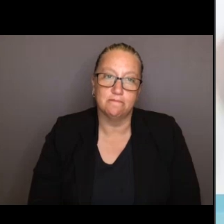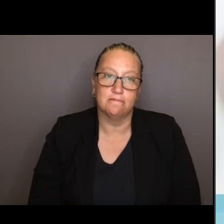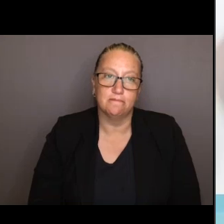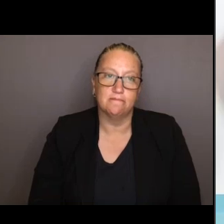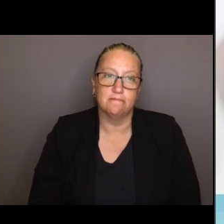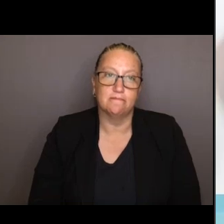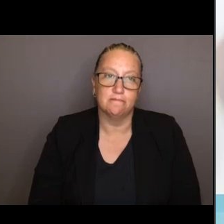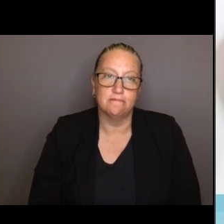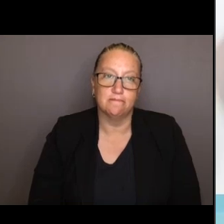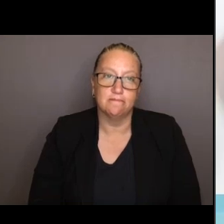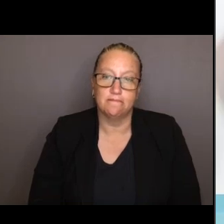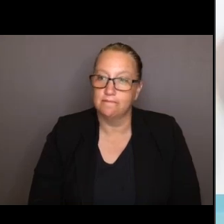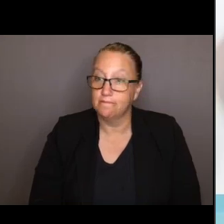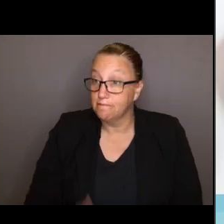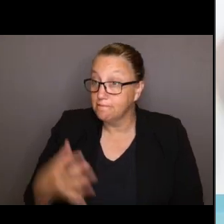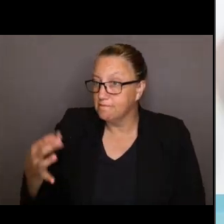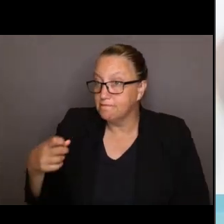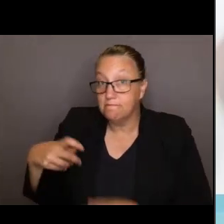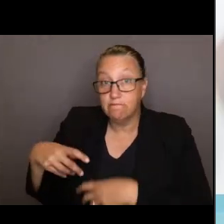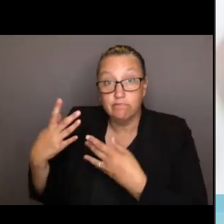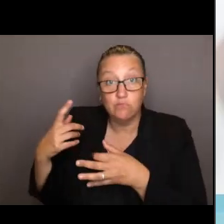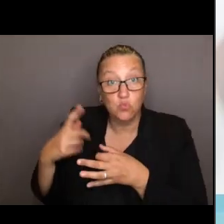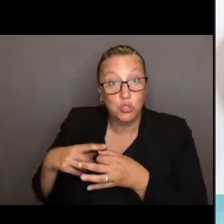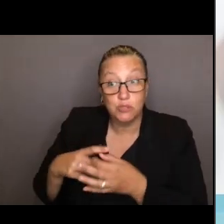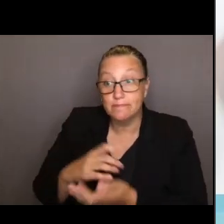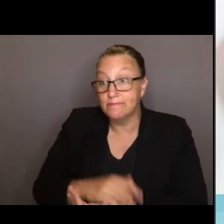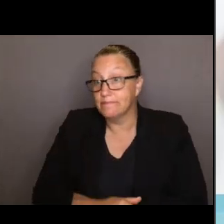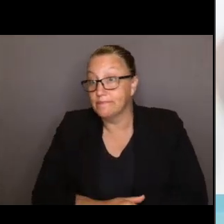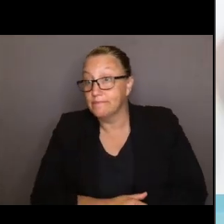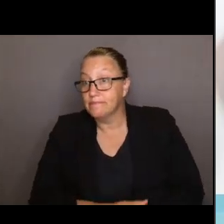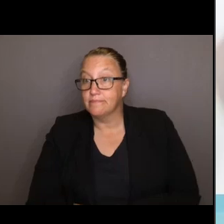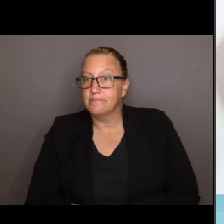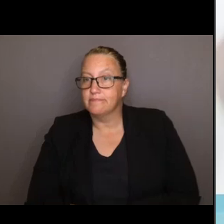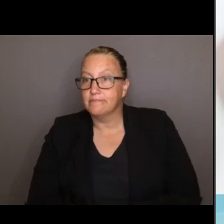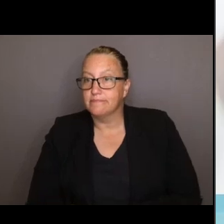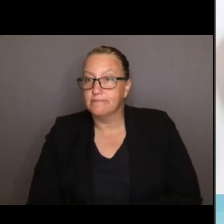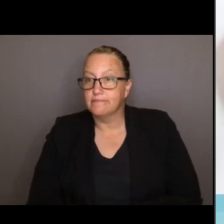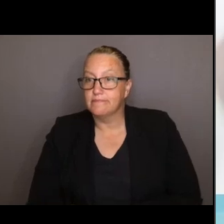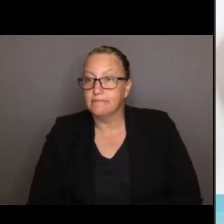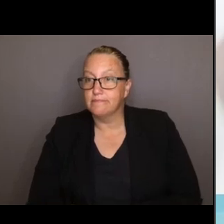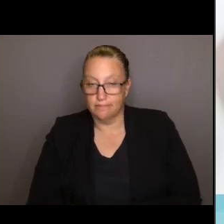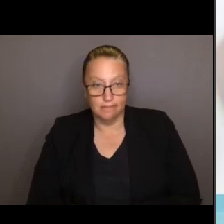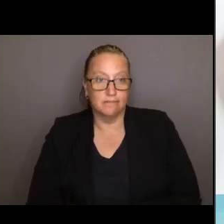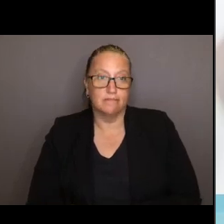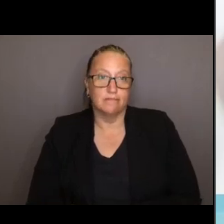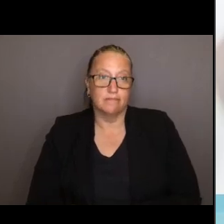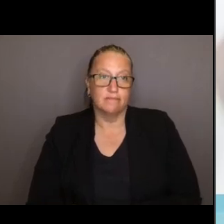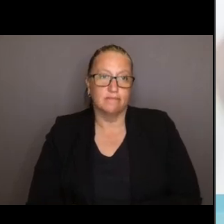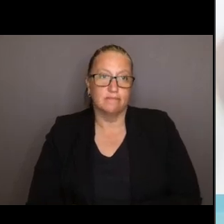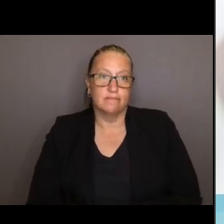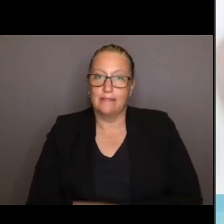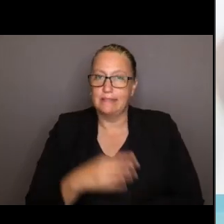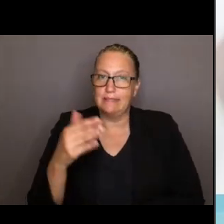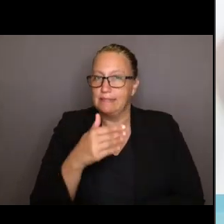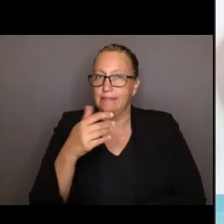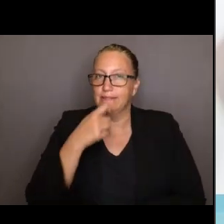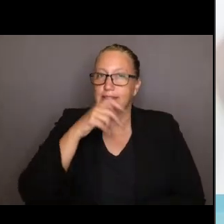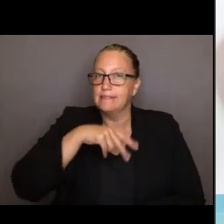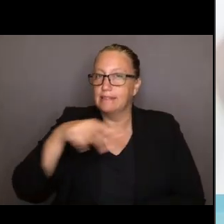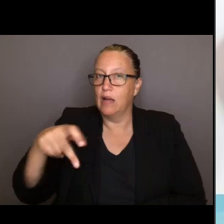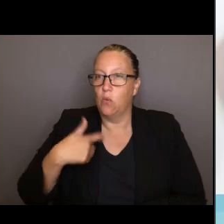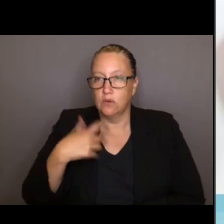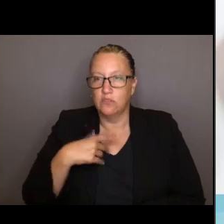Well, while we wait to see if anyone watching has any questions, I'll just skip ahead. We've just got a couple of summary slides, and then